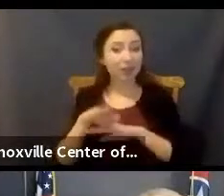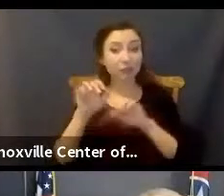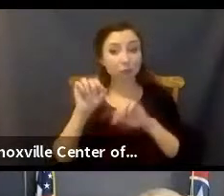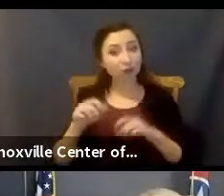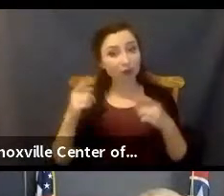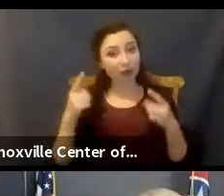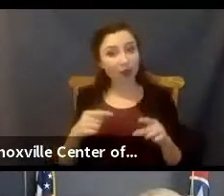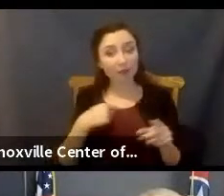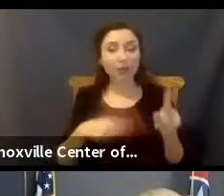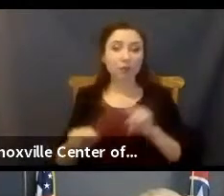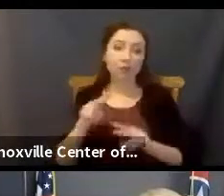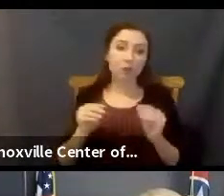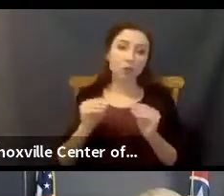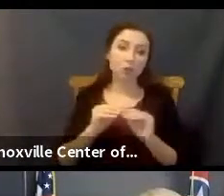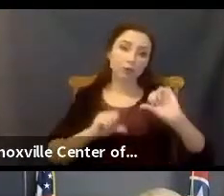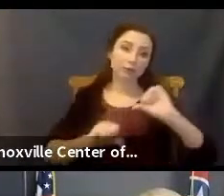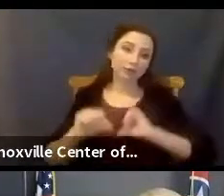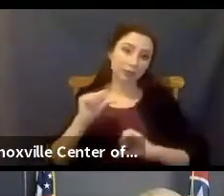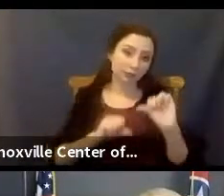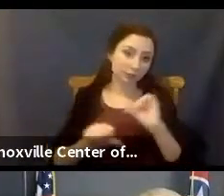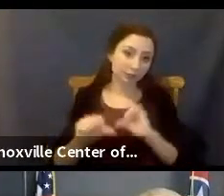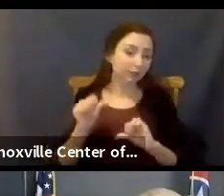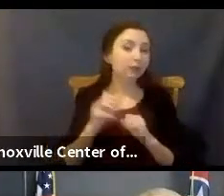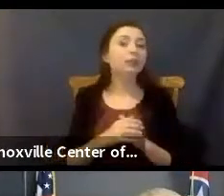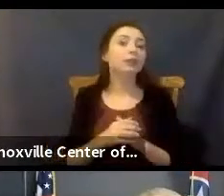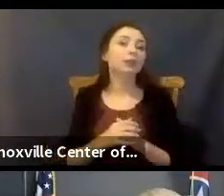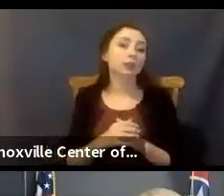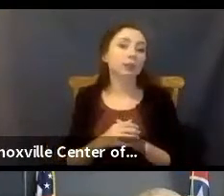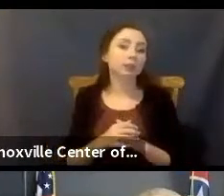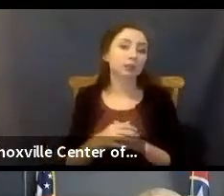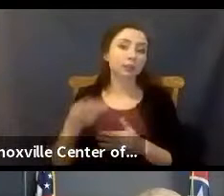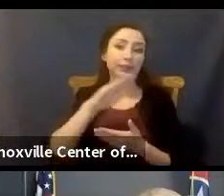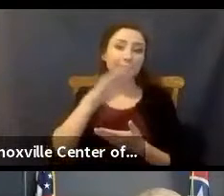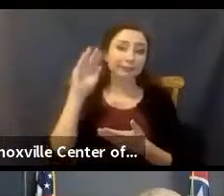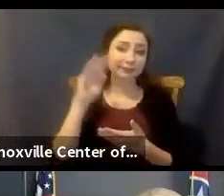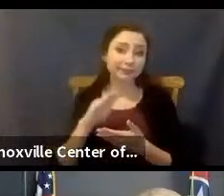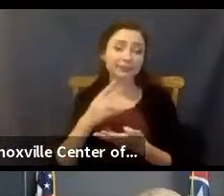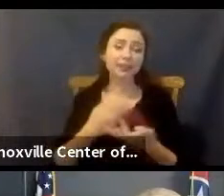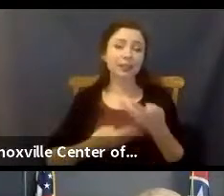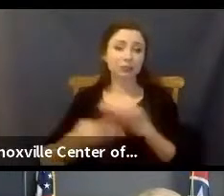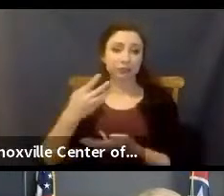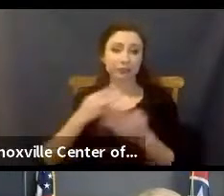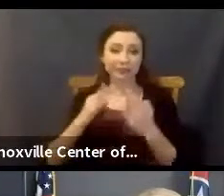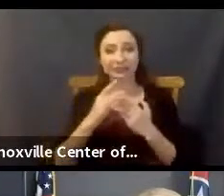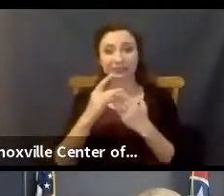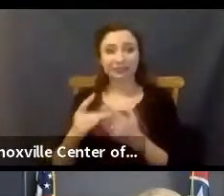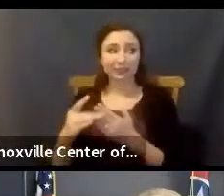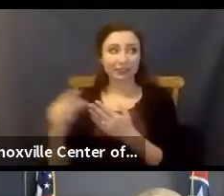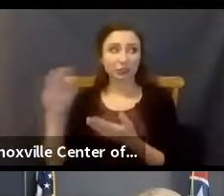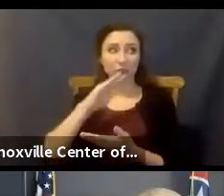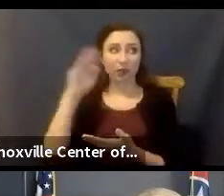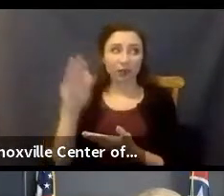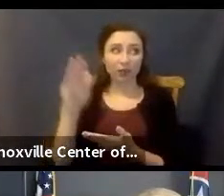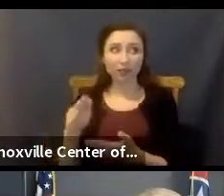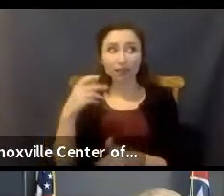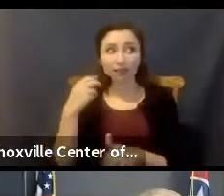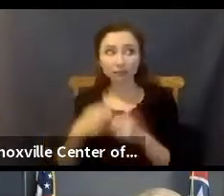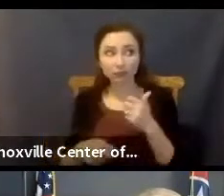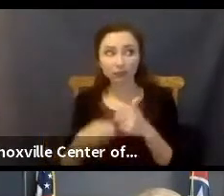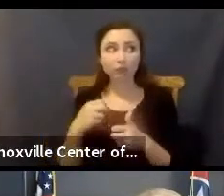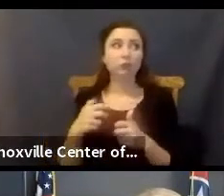looking at it more scientifically, and just less interaction leads to less issue